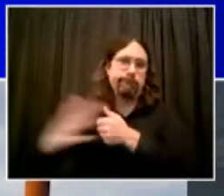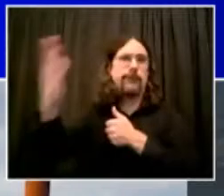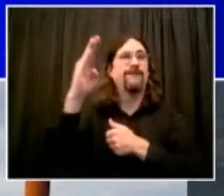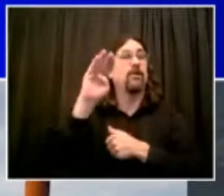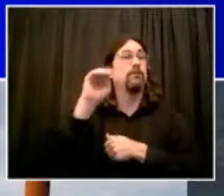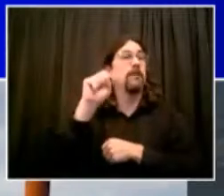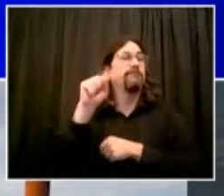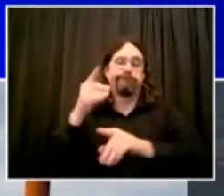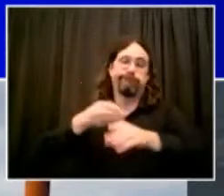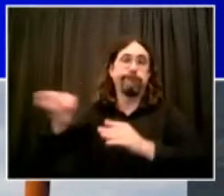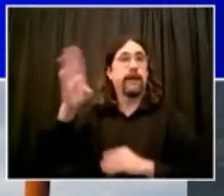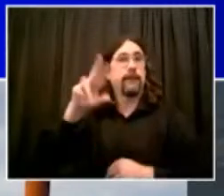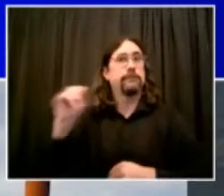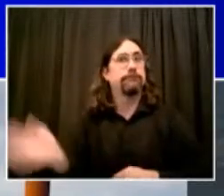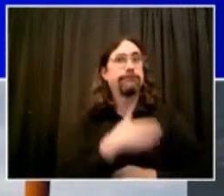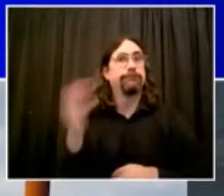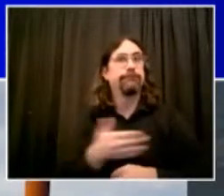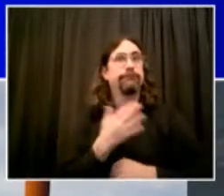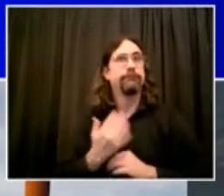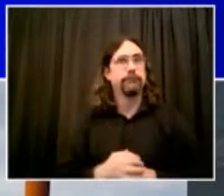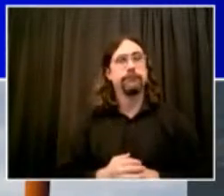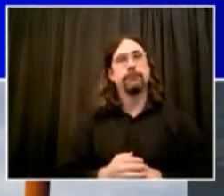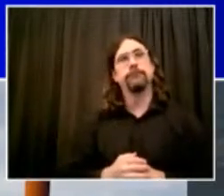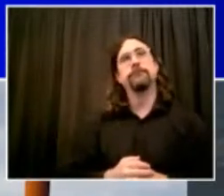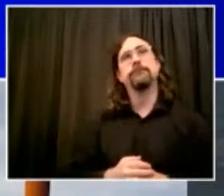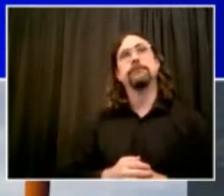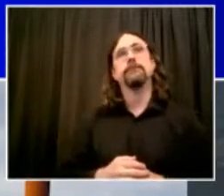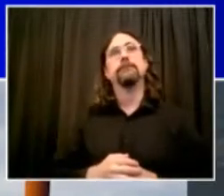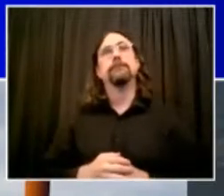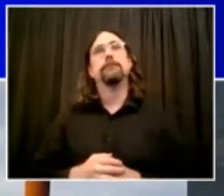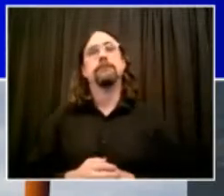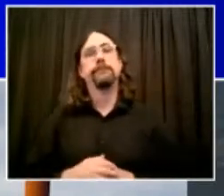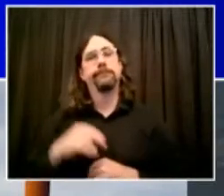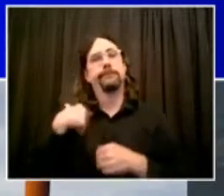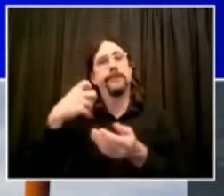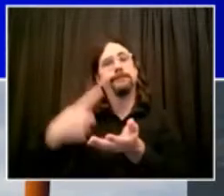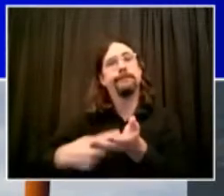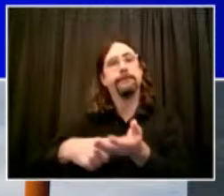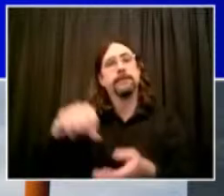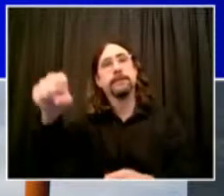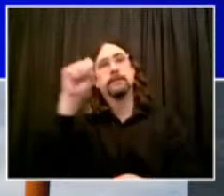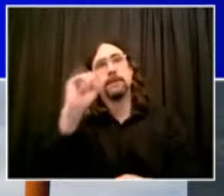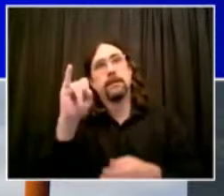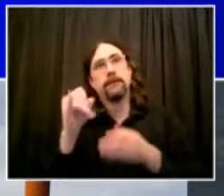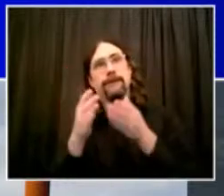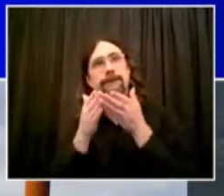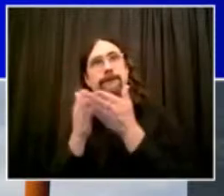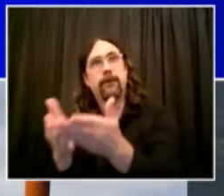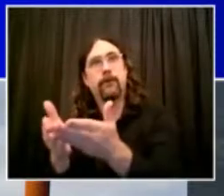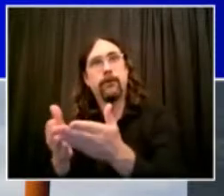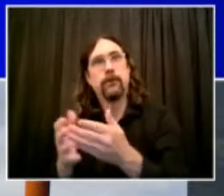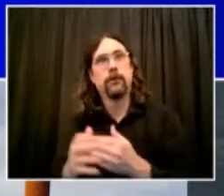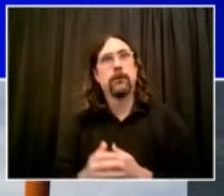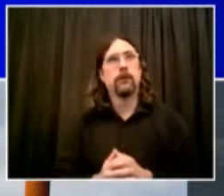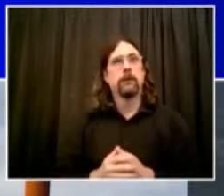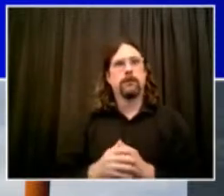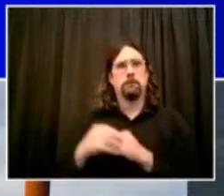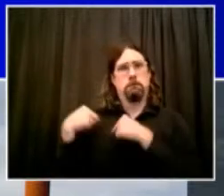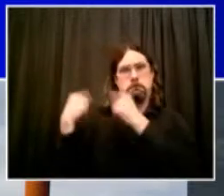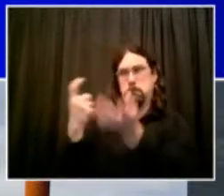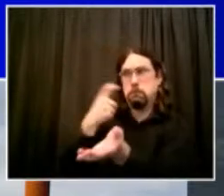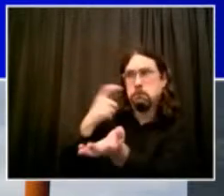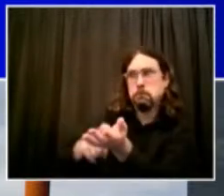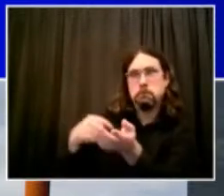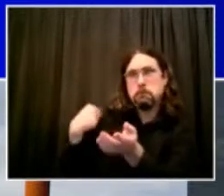We are seeing ferry ridership increase. That's a good sign. That means people are going back to work. We expect it